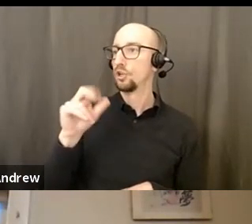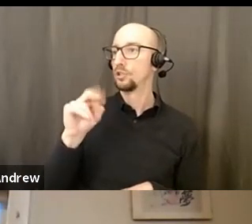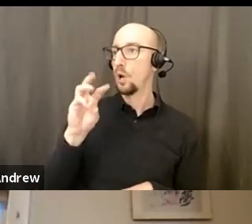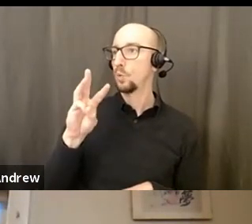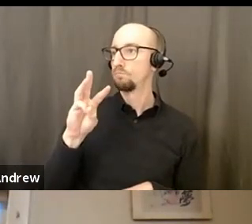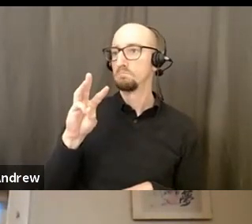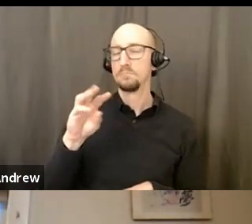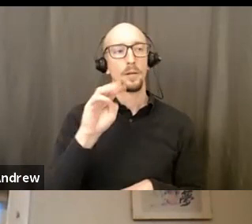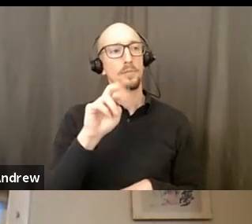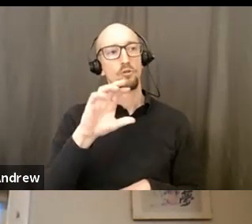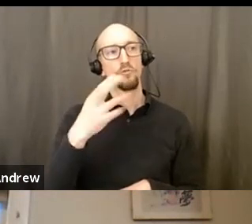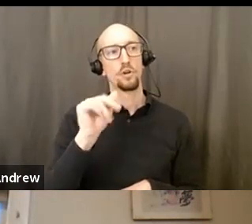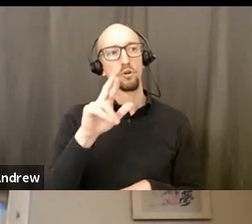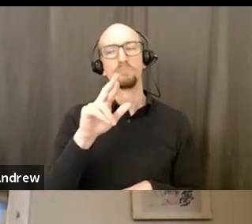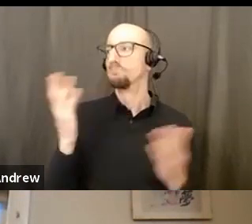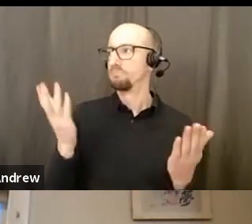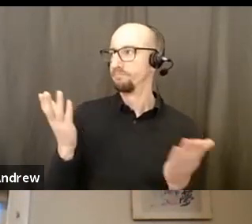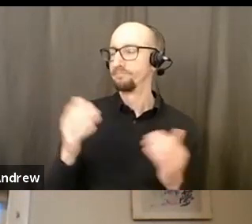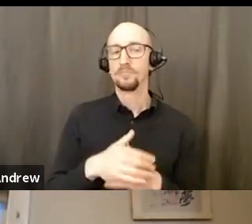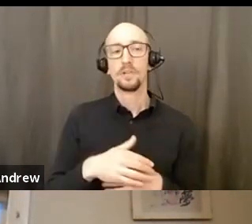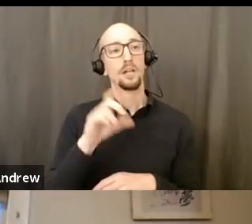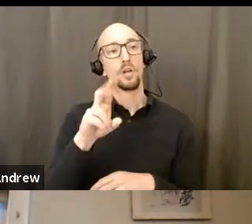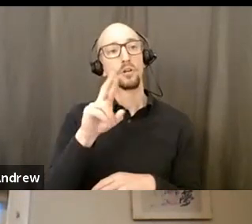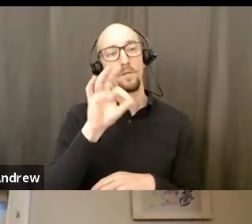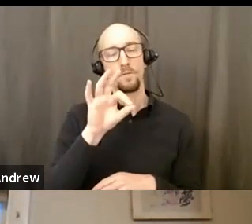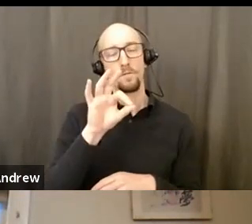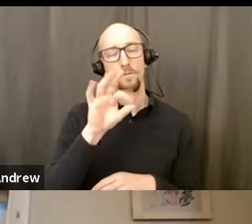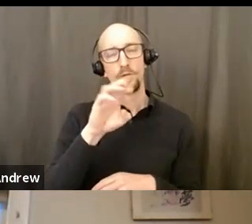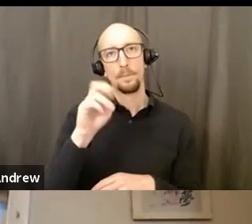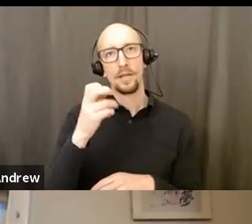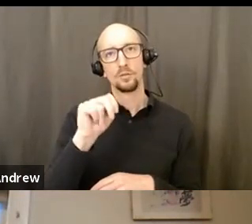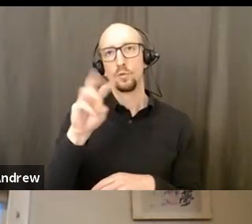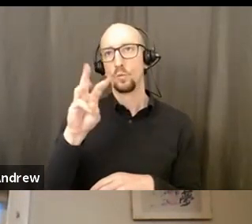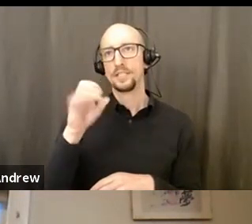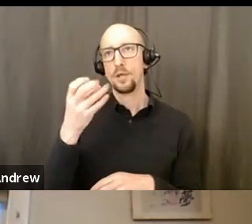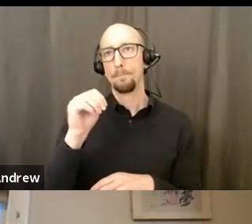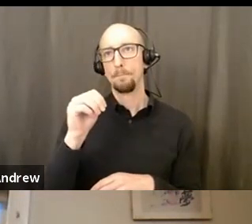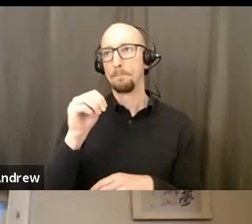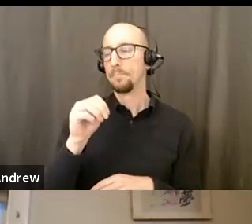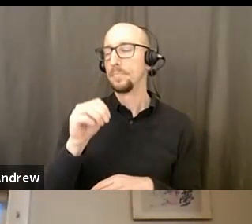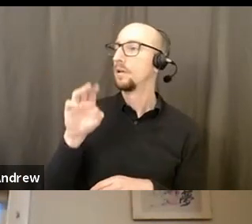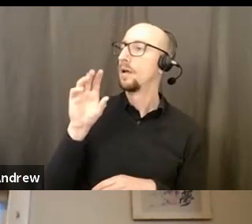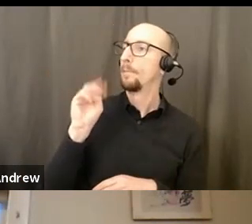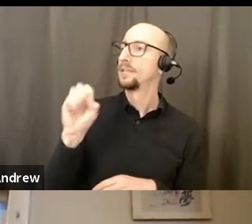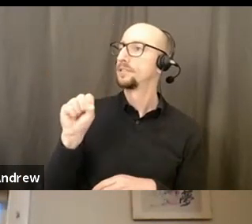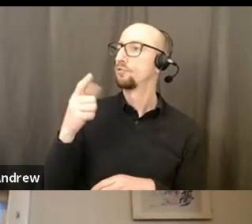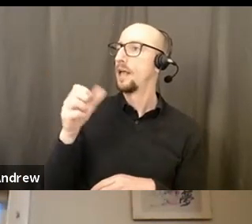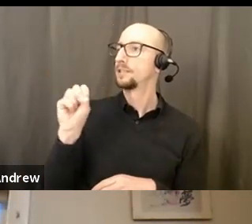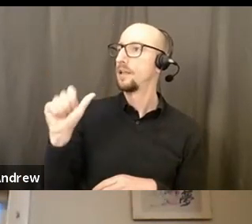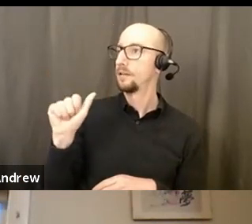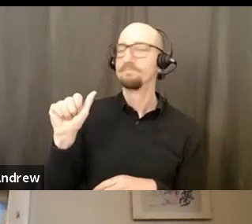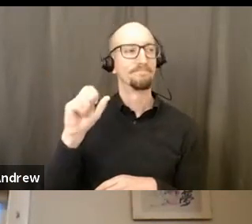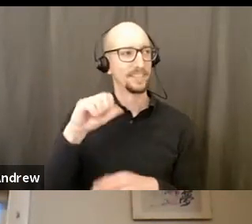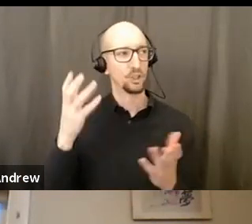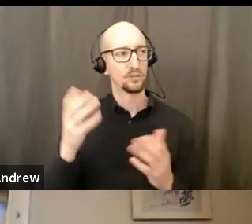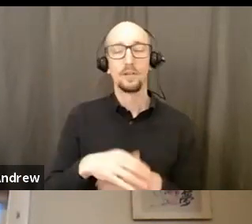Mr. Kreger, Present. Dr. Freeman Wisdom, Ms. Grassa, Here.